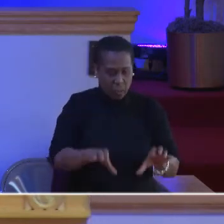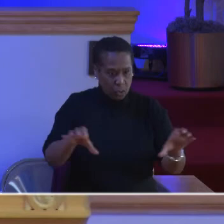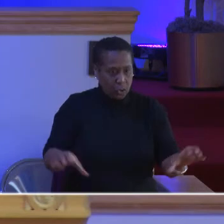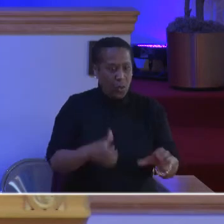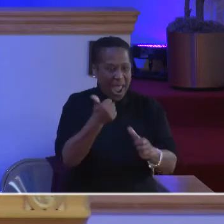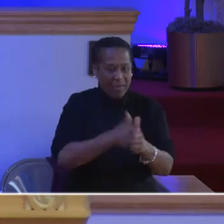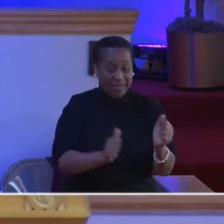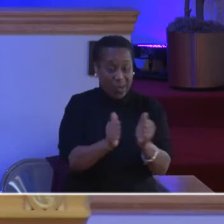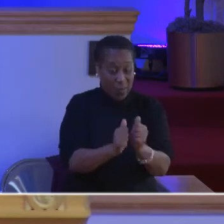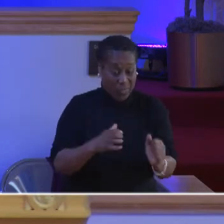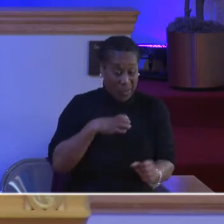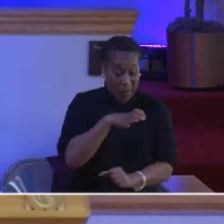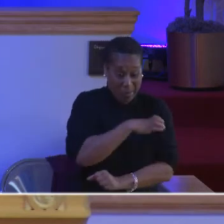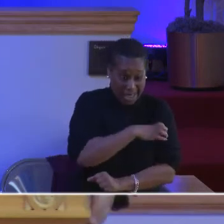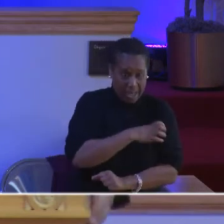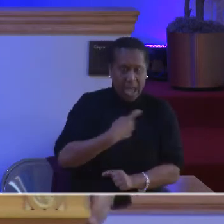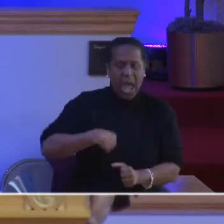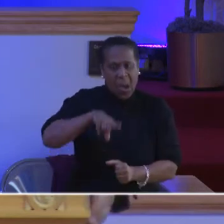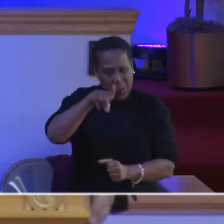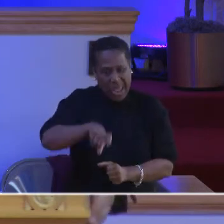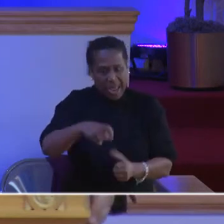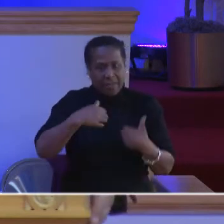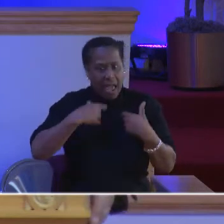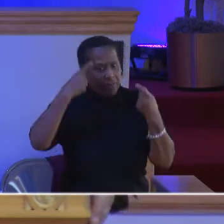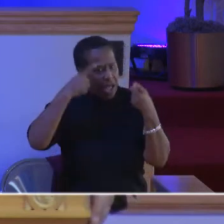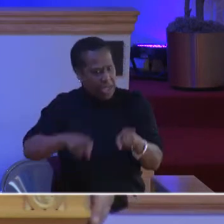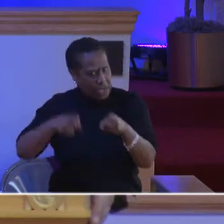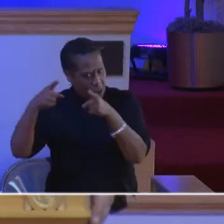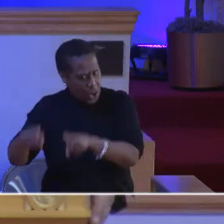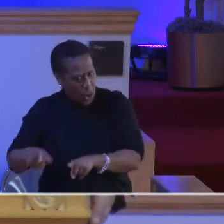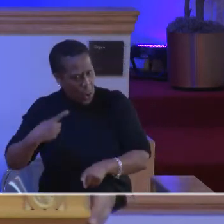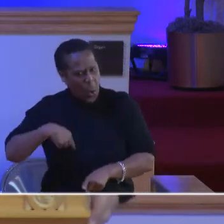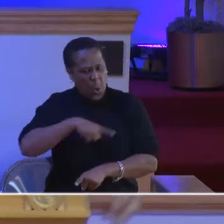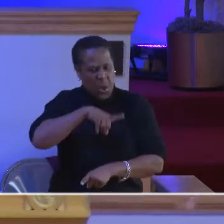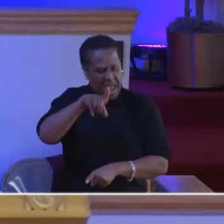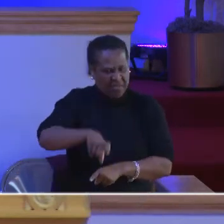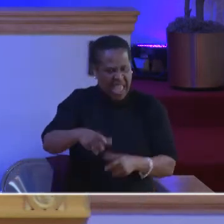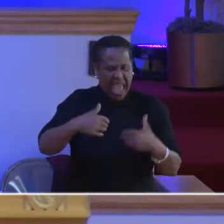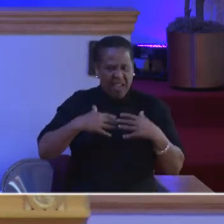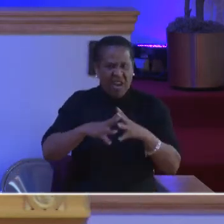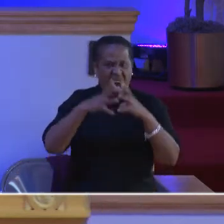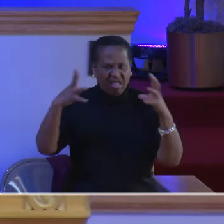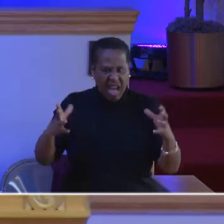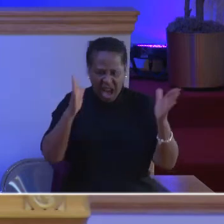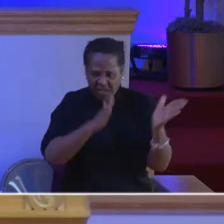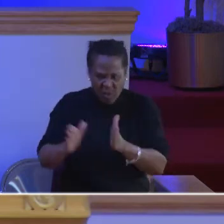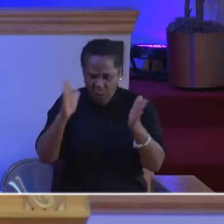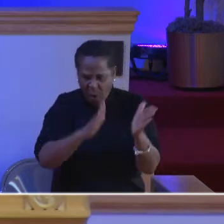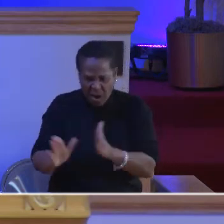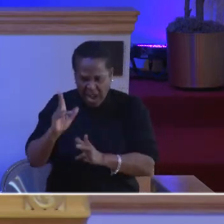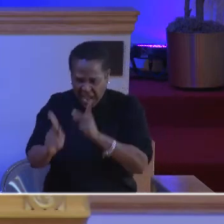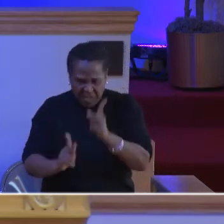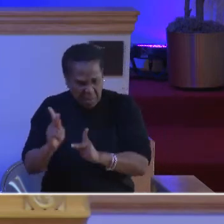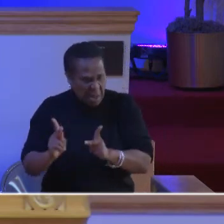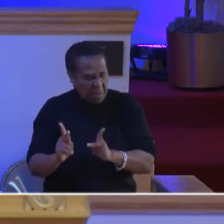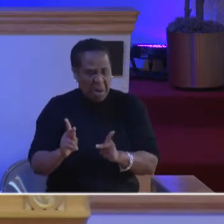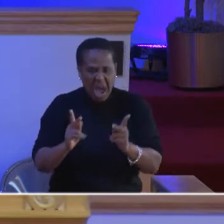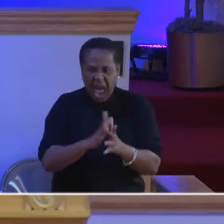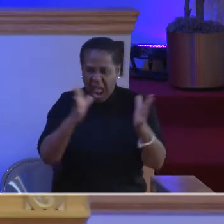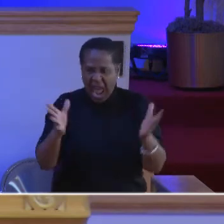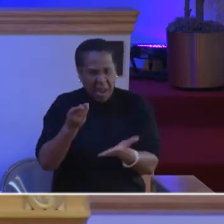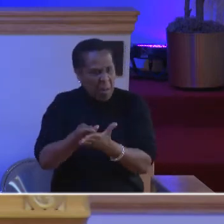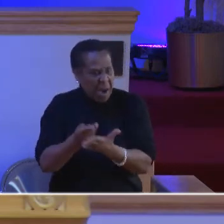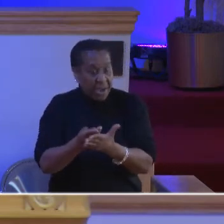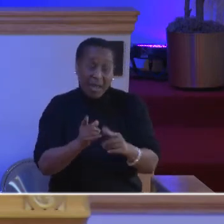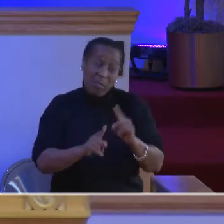committee, and that we have to have a consensus, and that we got to have a whole bunch of organized people and a whole bunch of organized money.